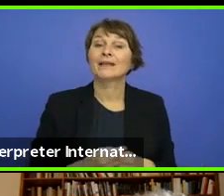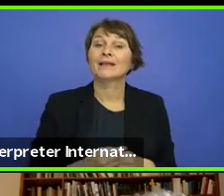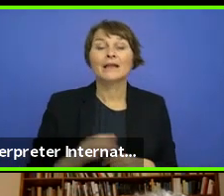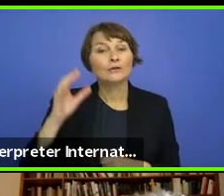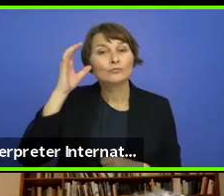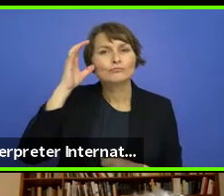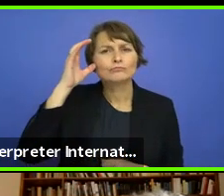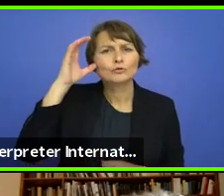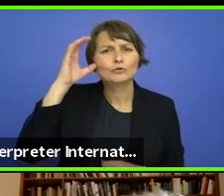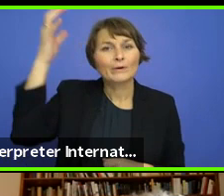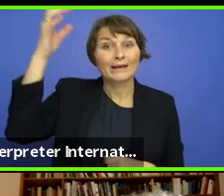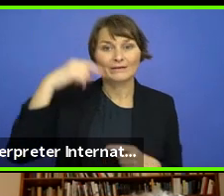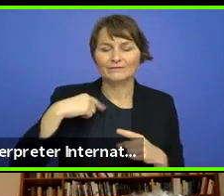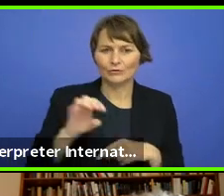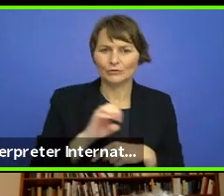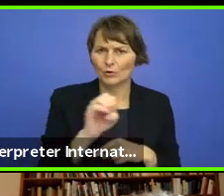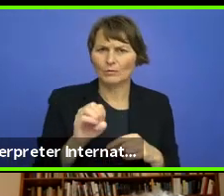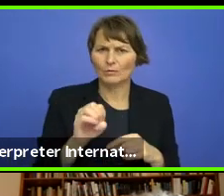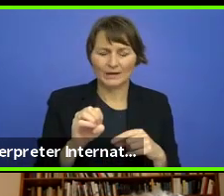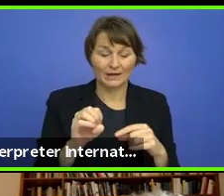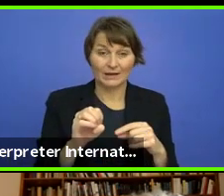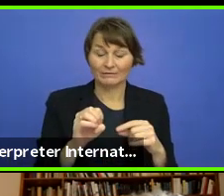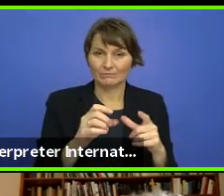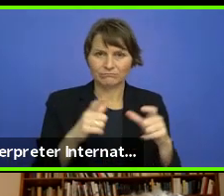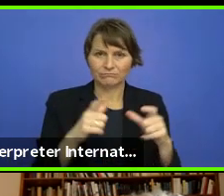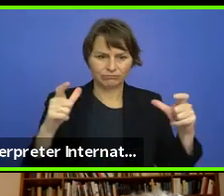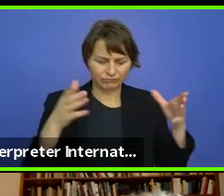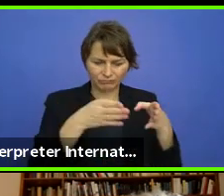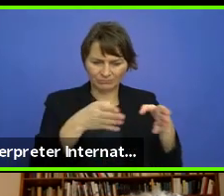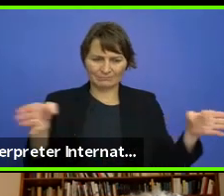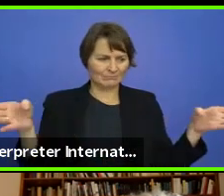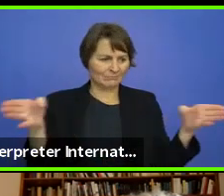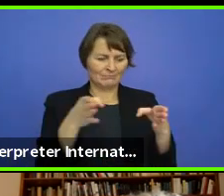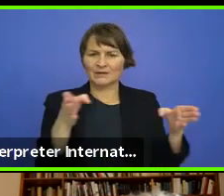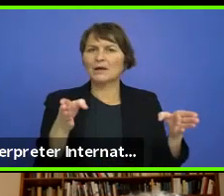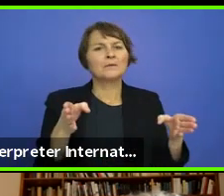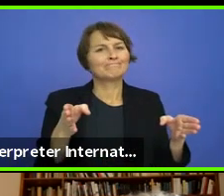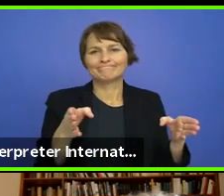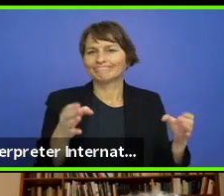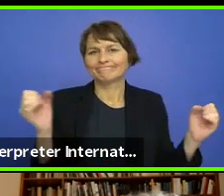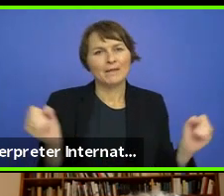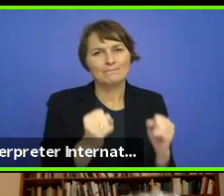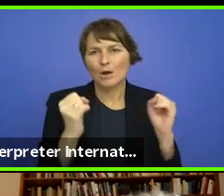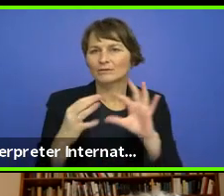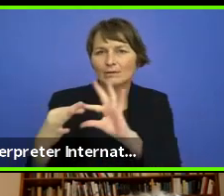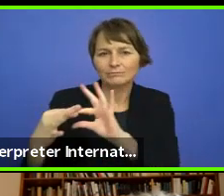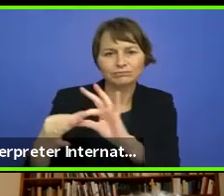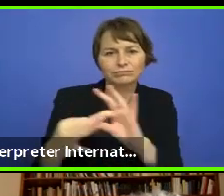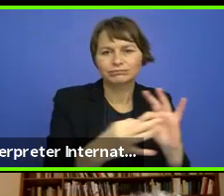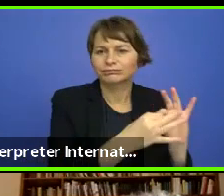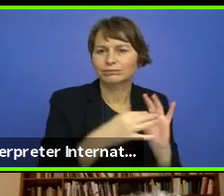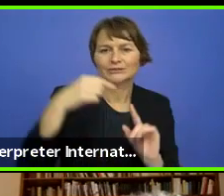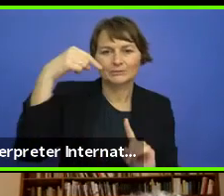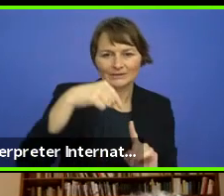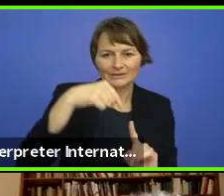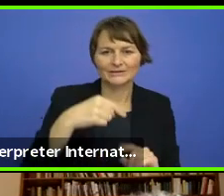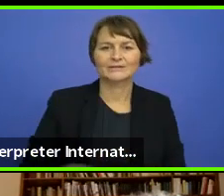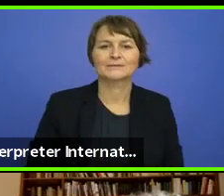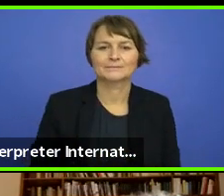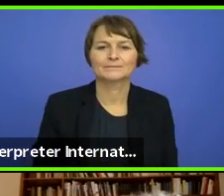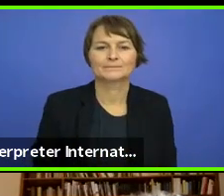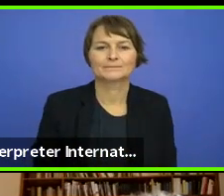such a big field that the specific kind of cooperation is not addressed. Thank you, Christoph. I'm going to have to stop